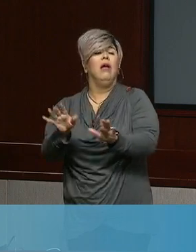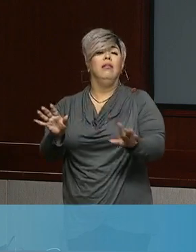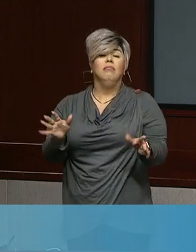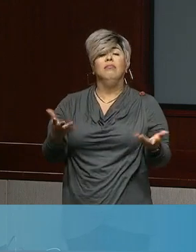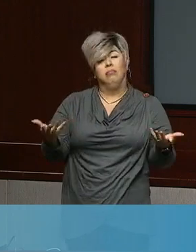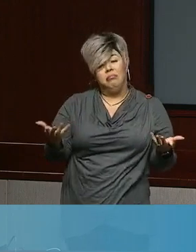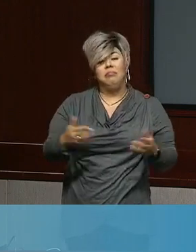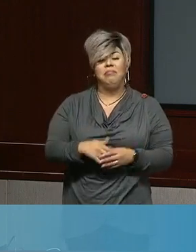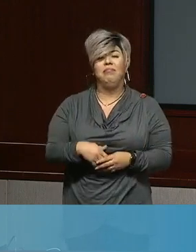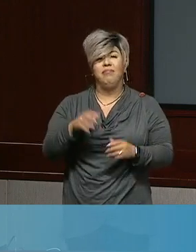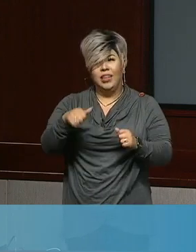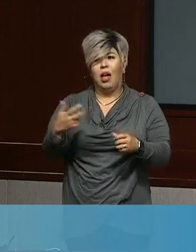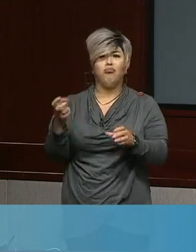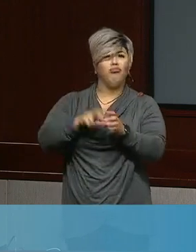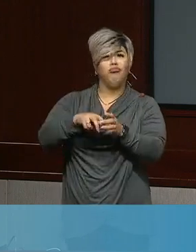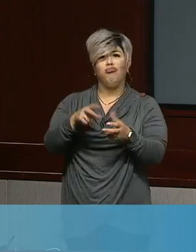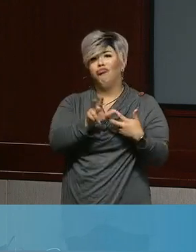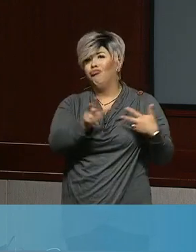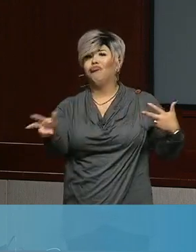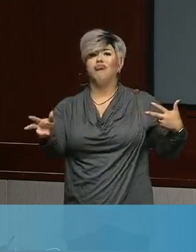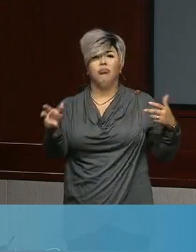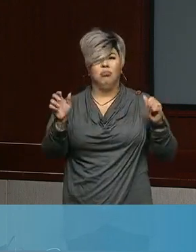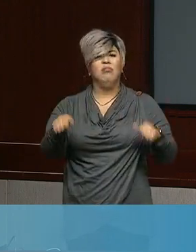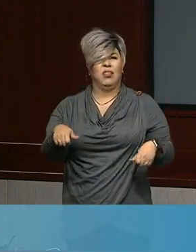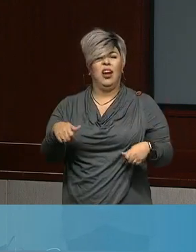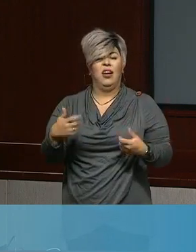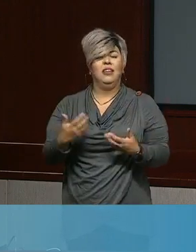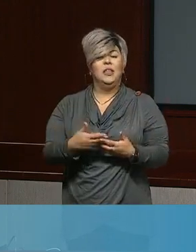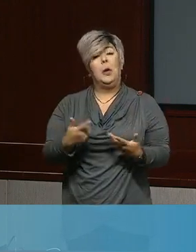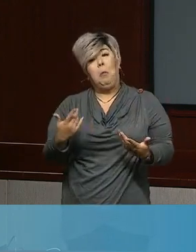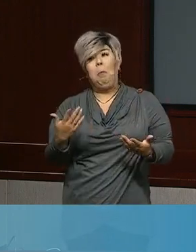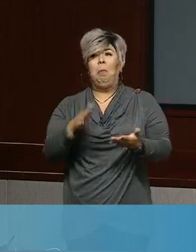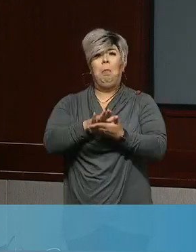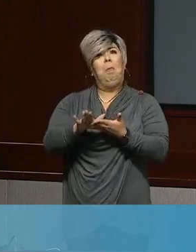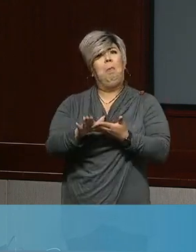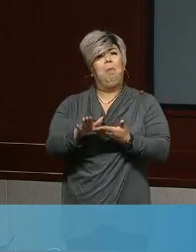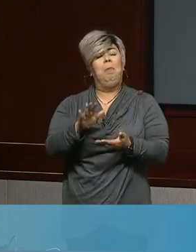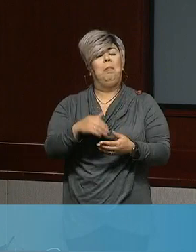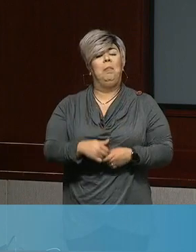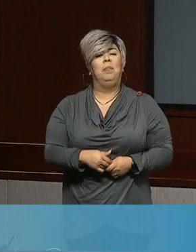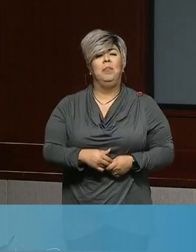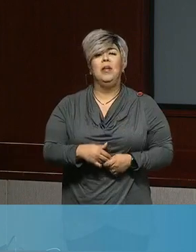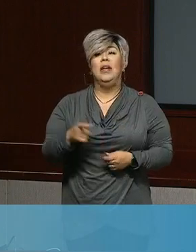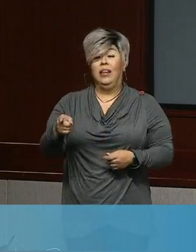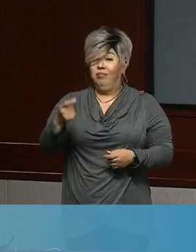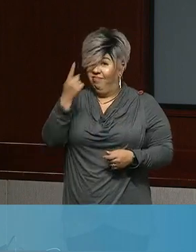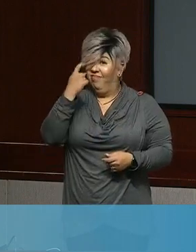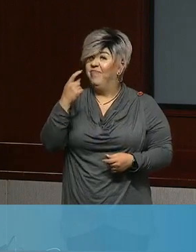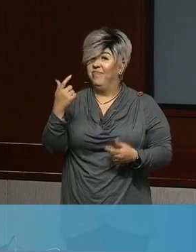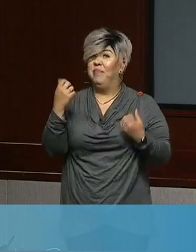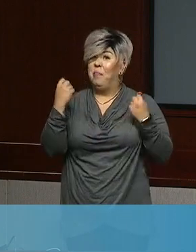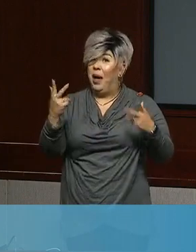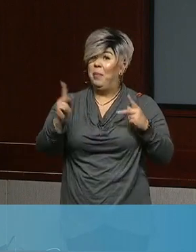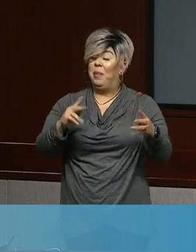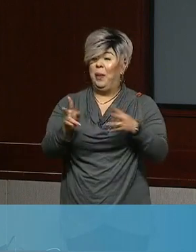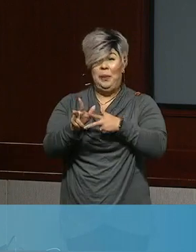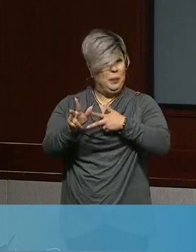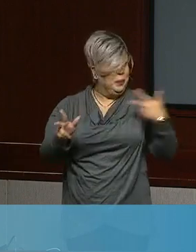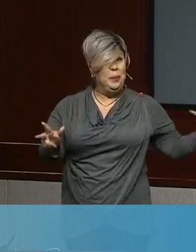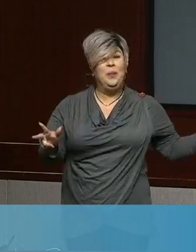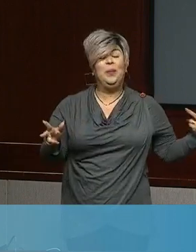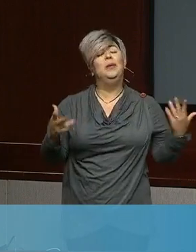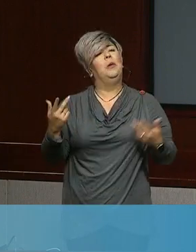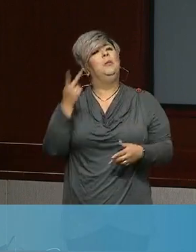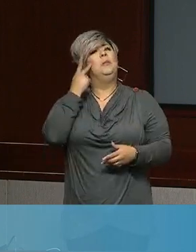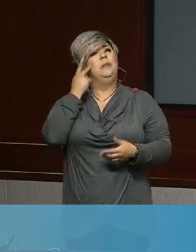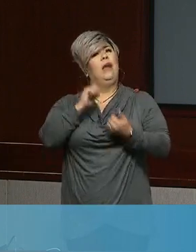a drive-through drop-in appointment. So we're excited to see that. It did have some high traffic yesterday, and we're eager to see what it pulls the